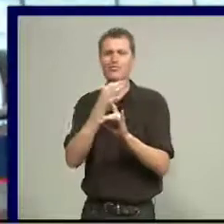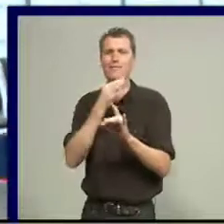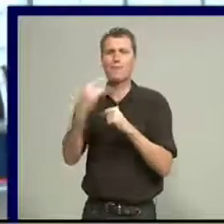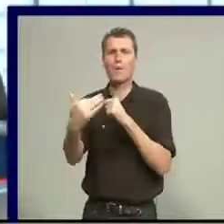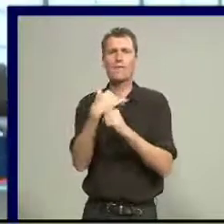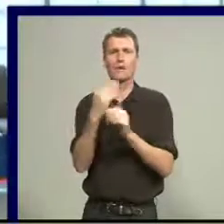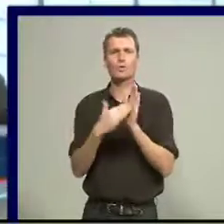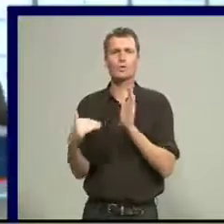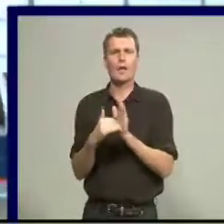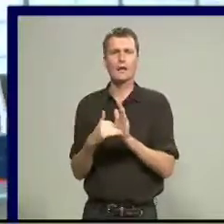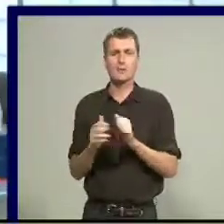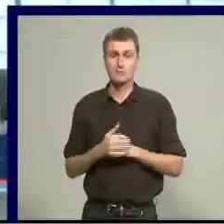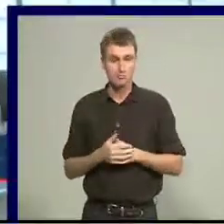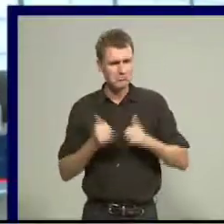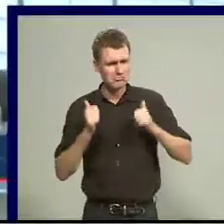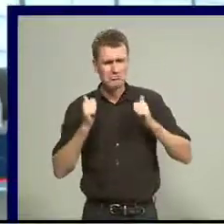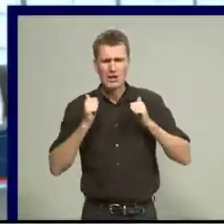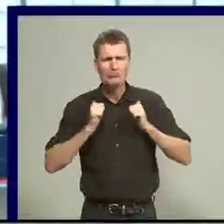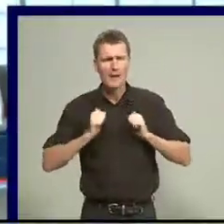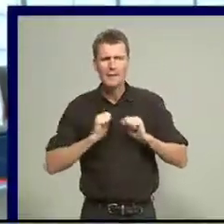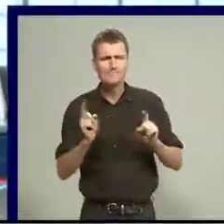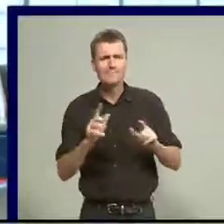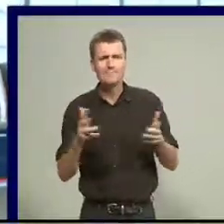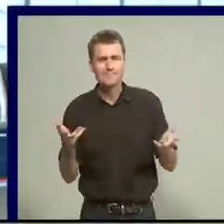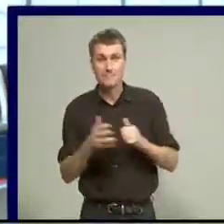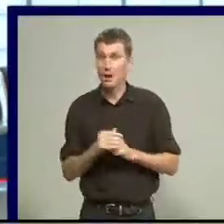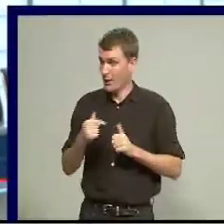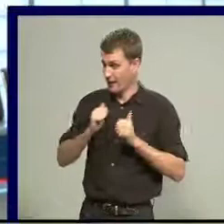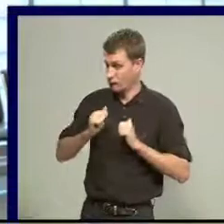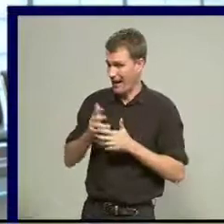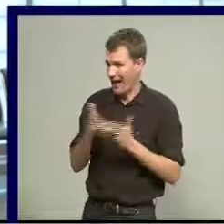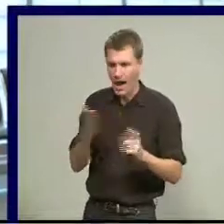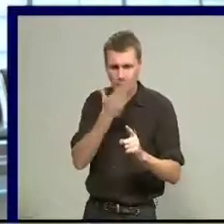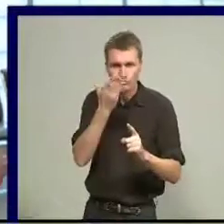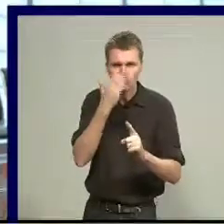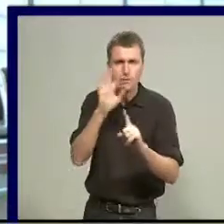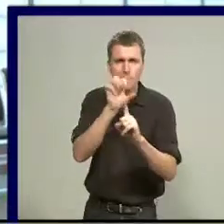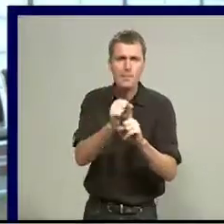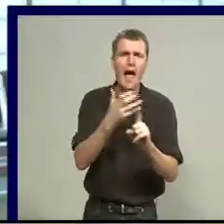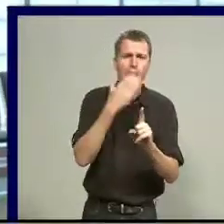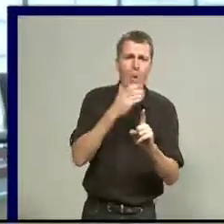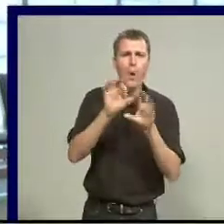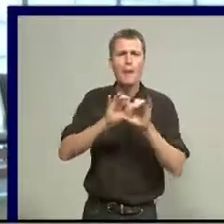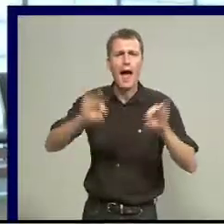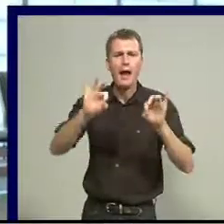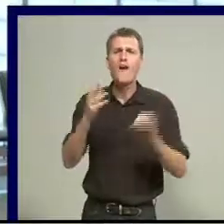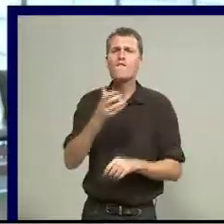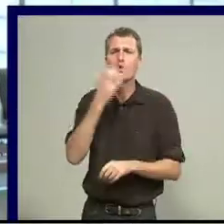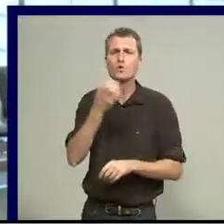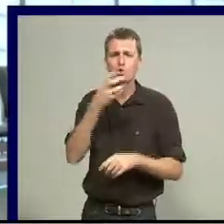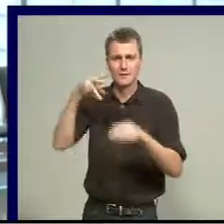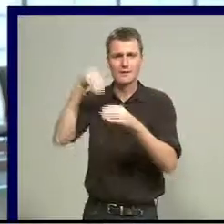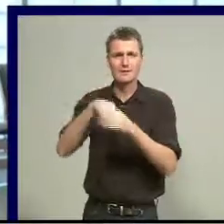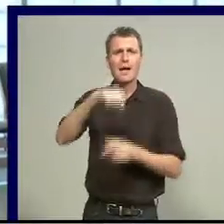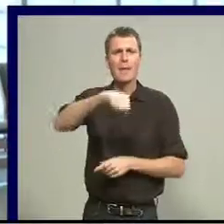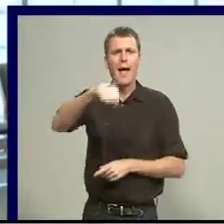work? So they're trained to find risk items like apples and bananas or fruit in bags. So if you can imagine these